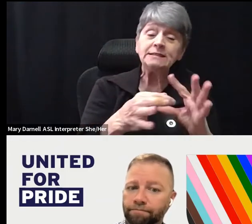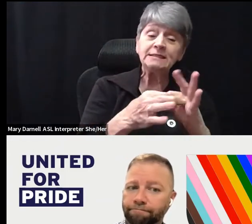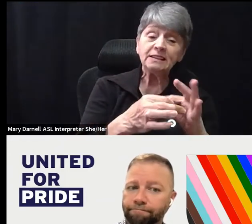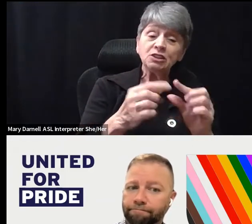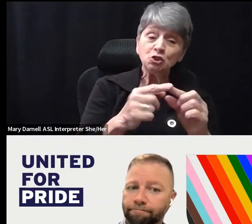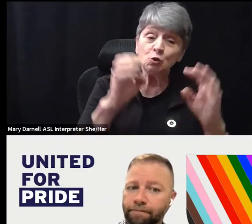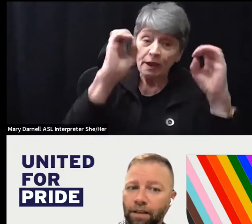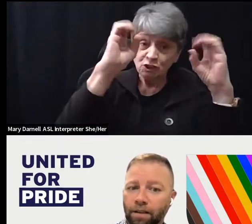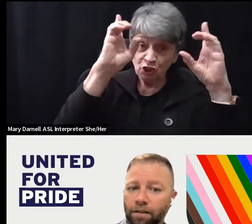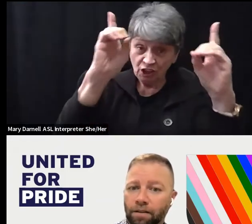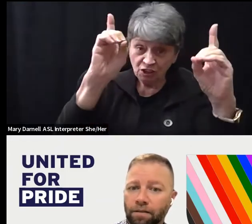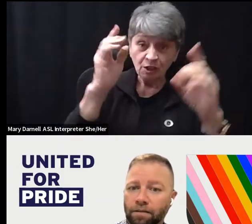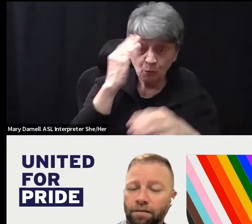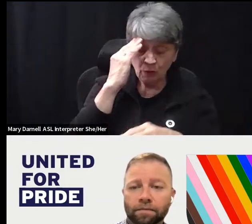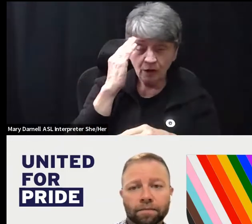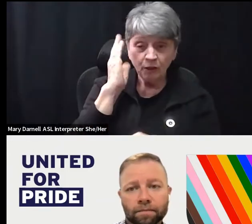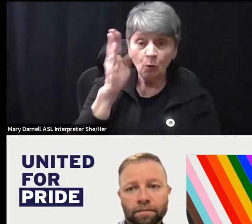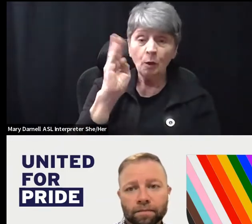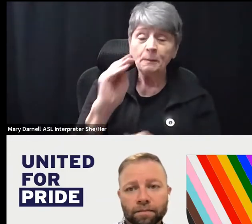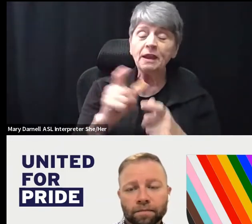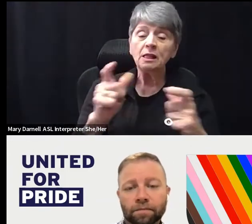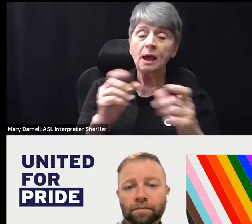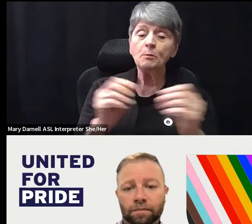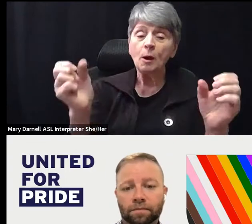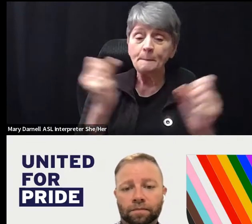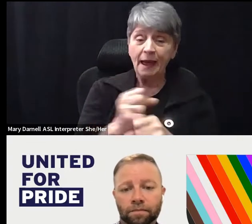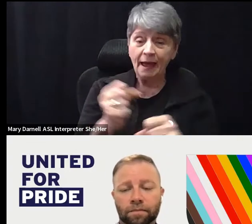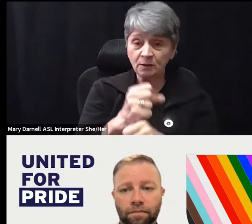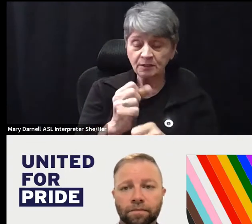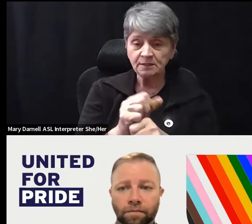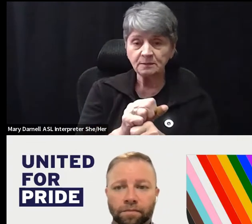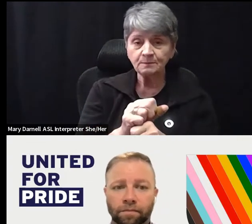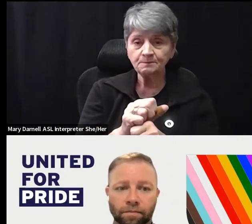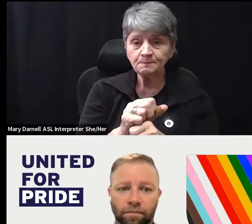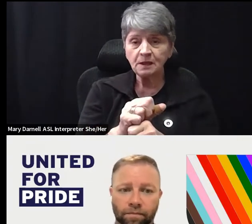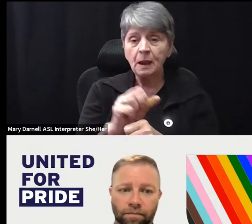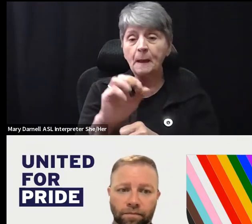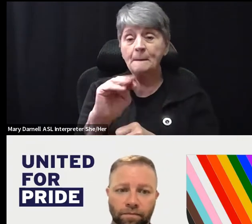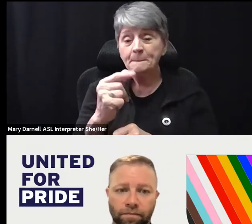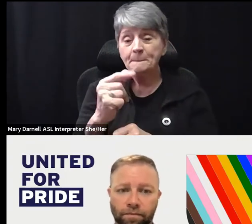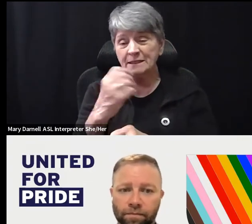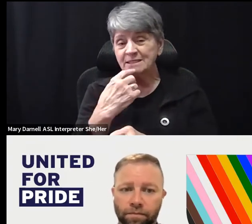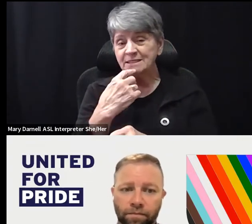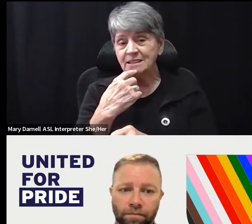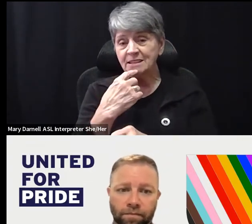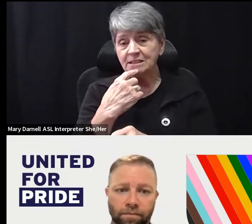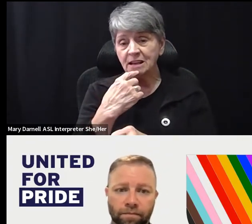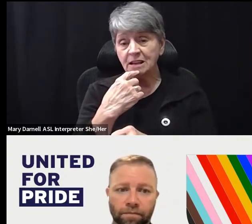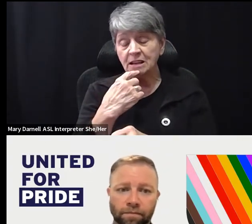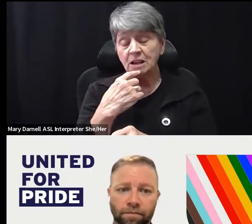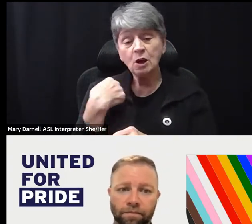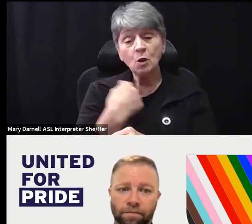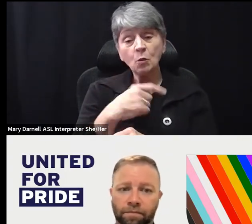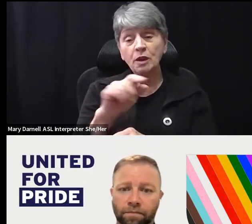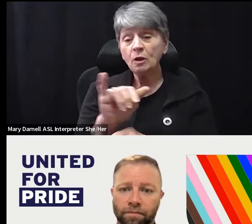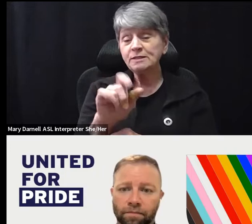fronts. And Brian, can I just add in there too about vouchers that I think we also need to be really careful. You